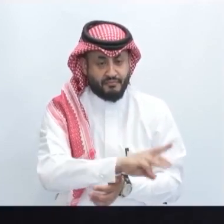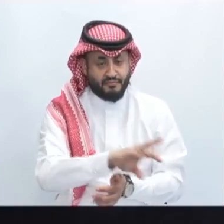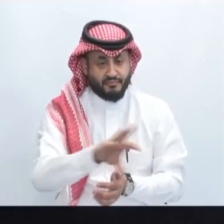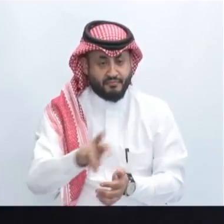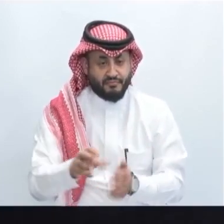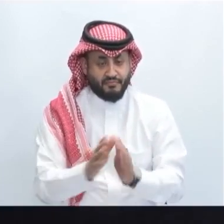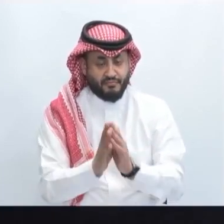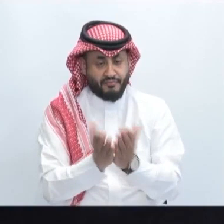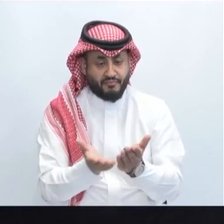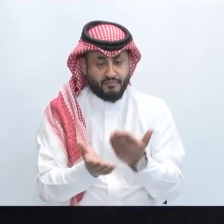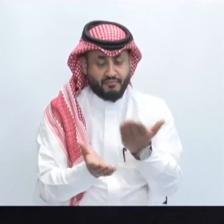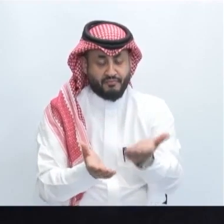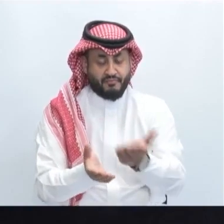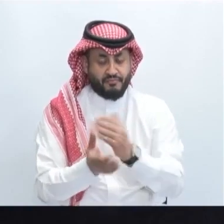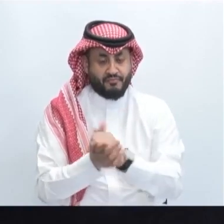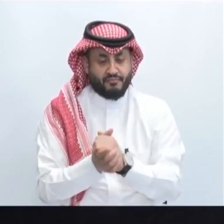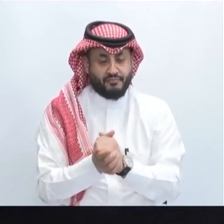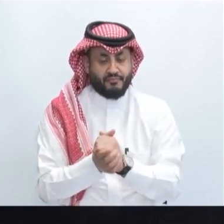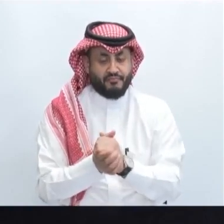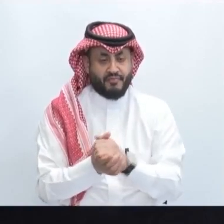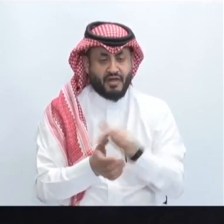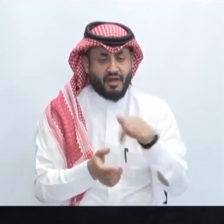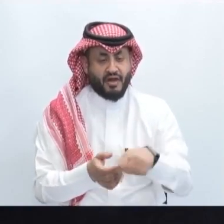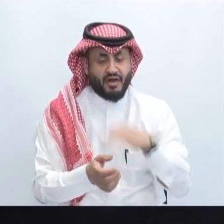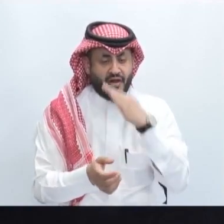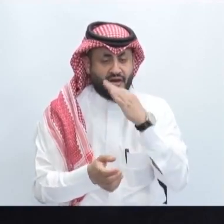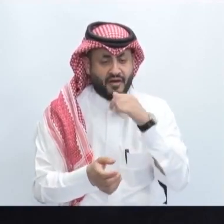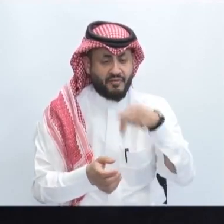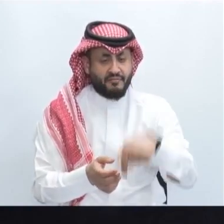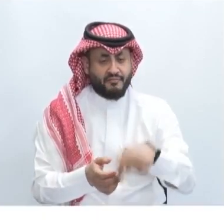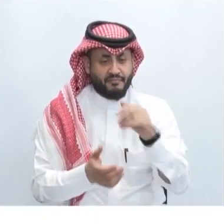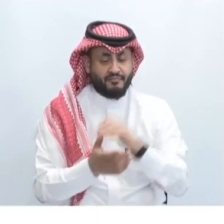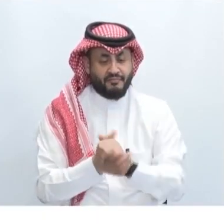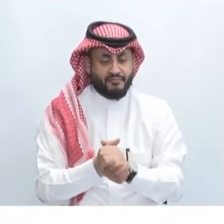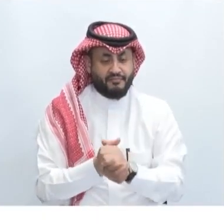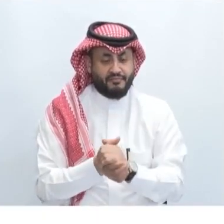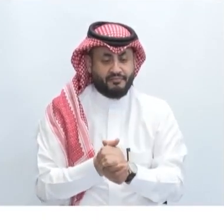to begin our phonics practice of today.